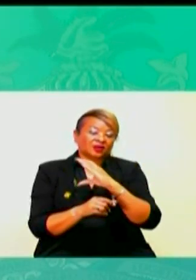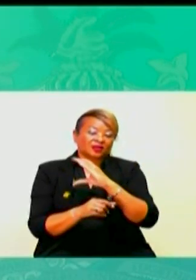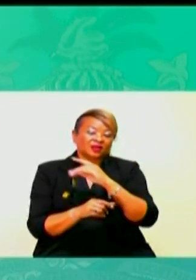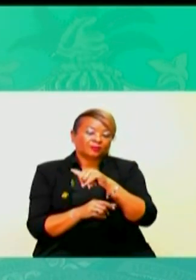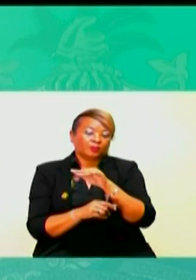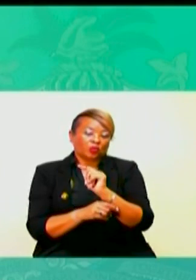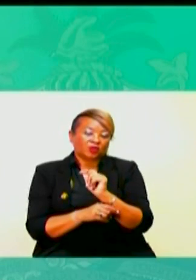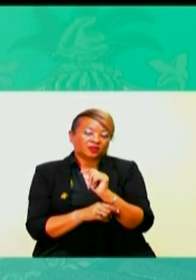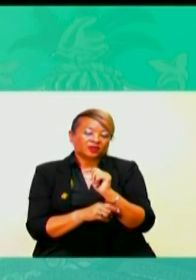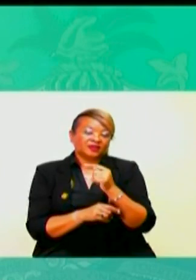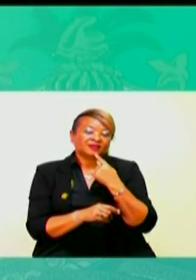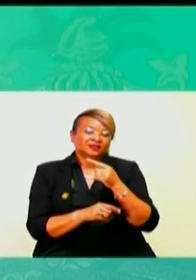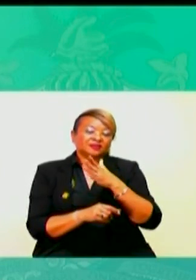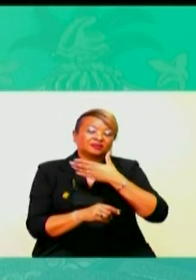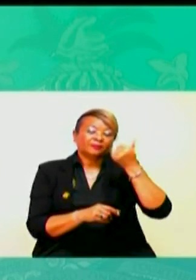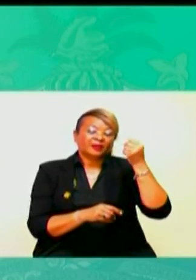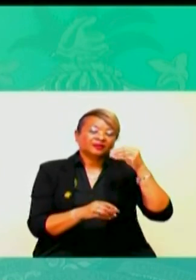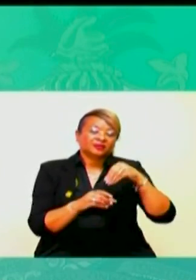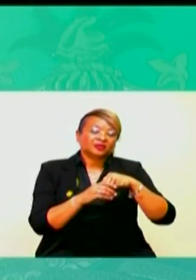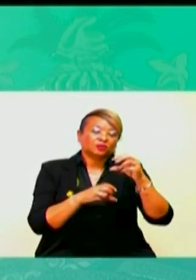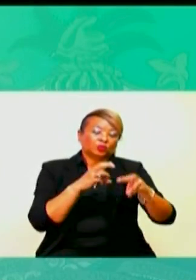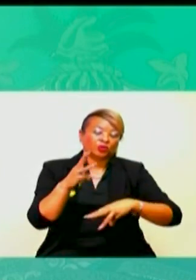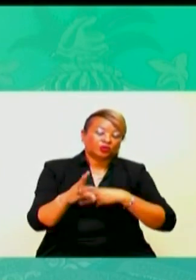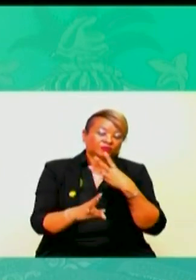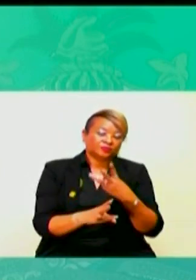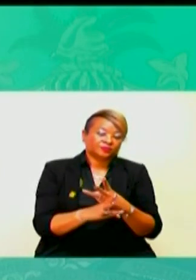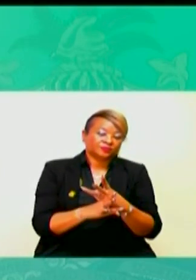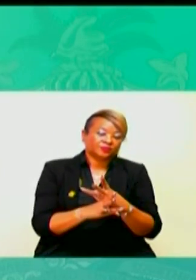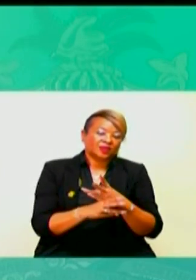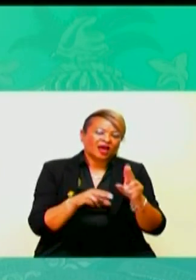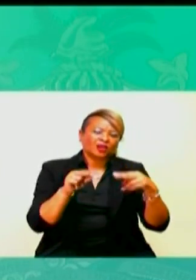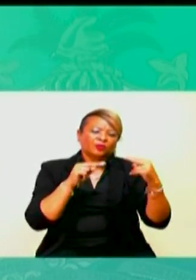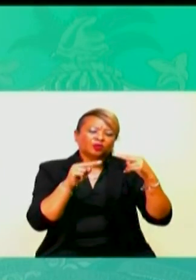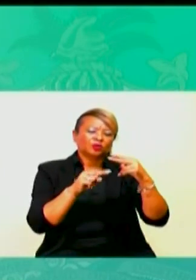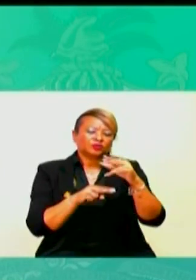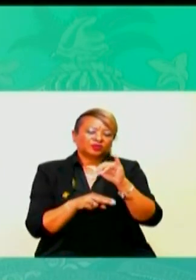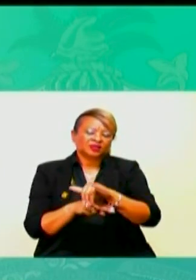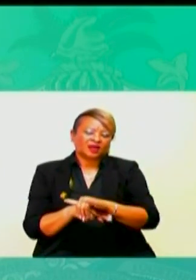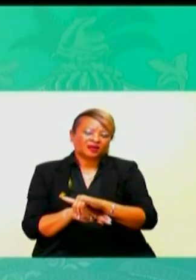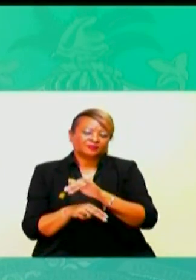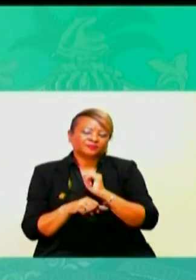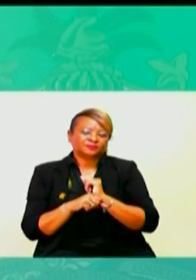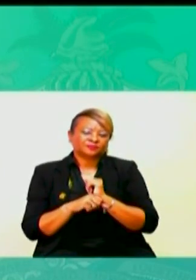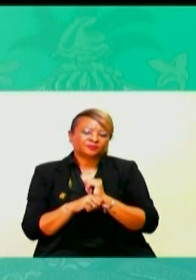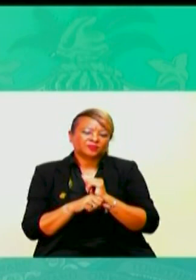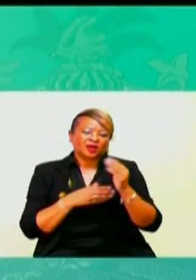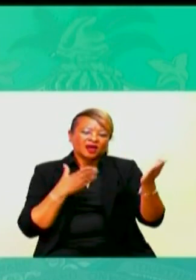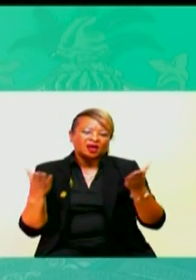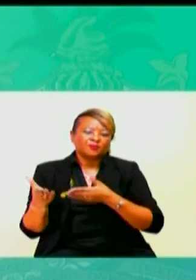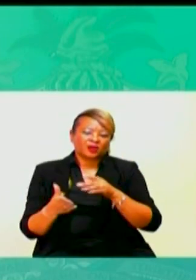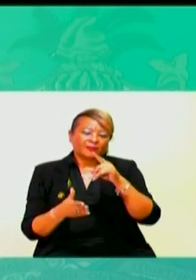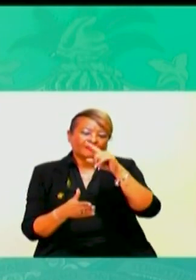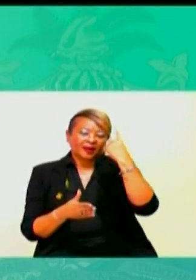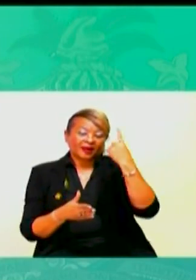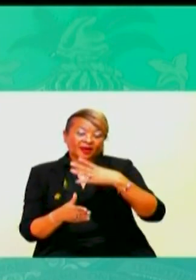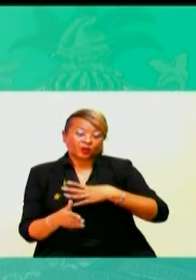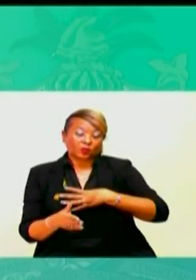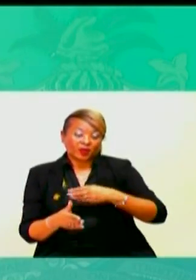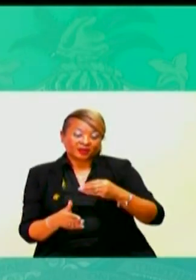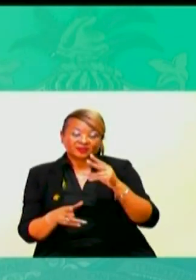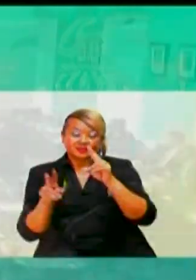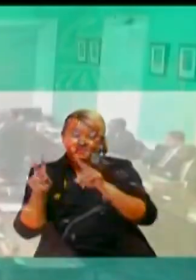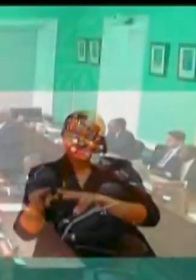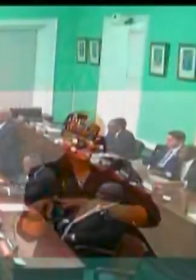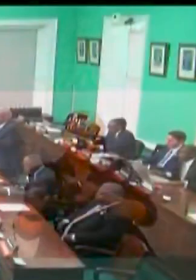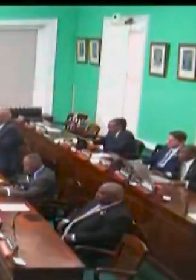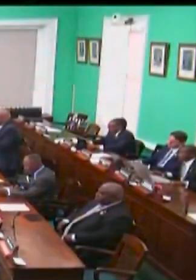he say is the best in the world? How we negotiate something like this? Madam Speaker, I brought it in black and white because I stand by